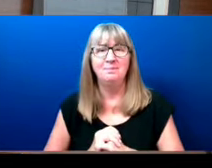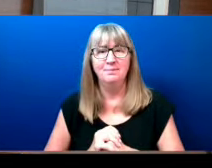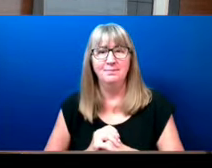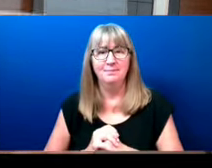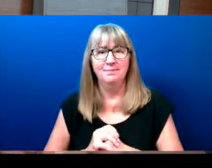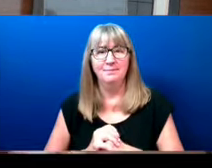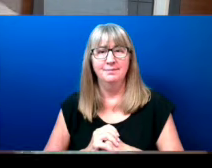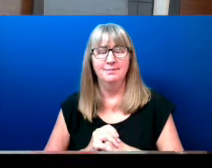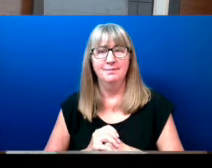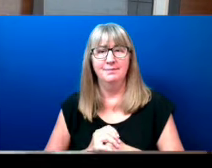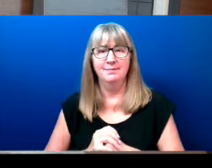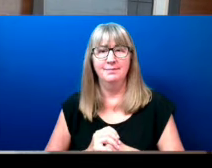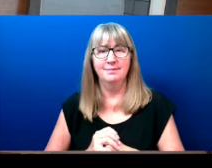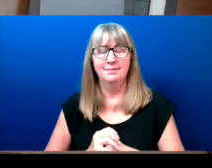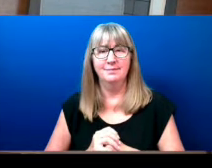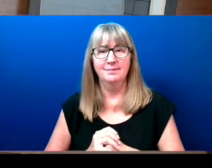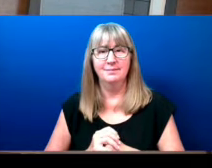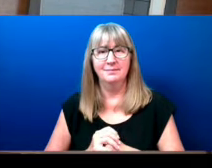card.